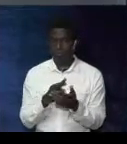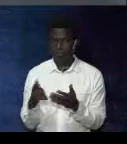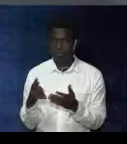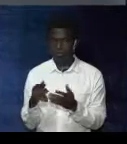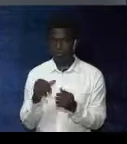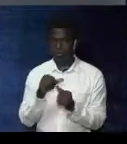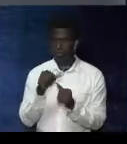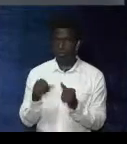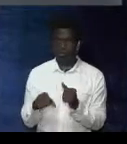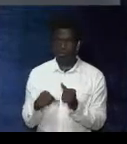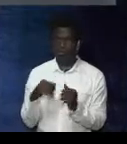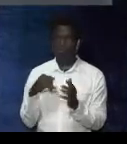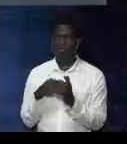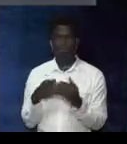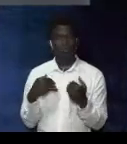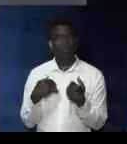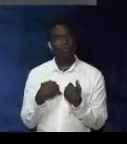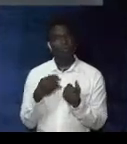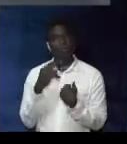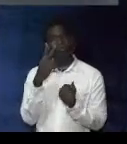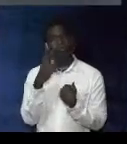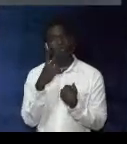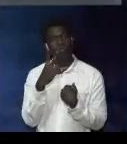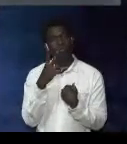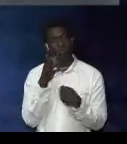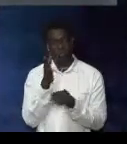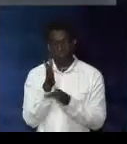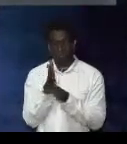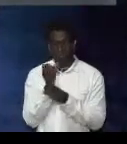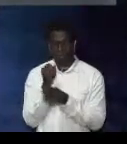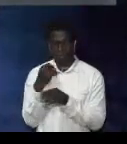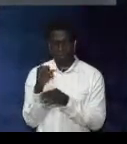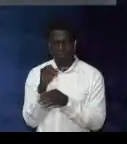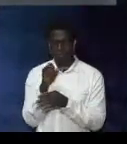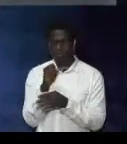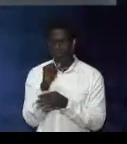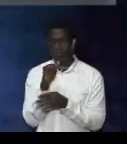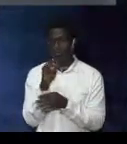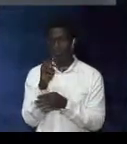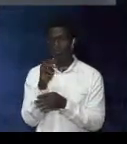does it have? It has two lines of symmetry. I'll show you that.